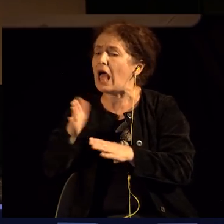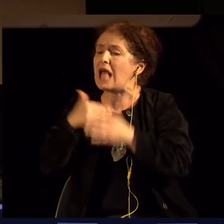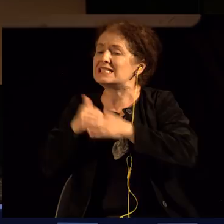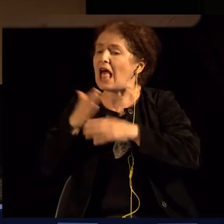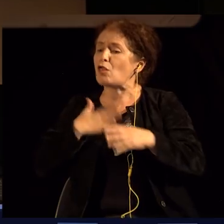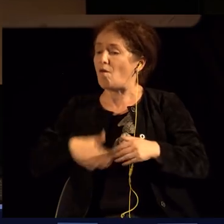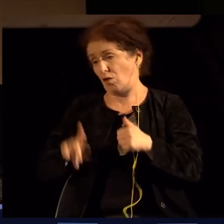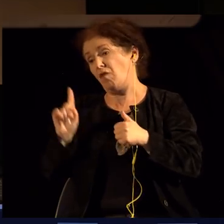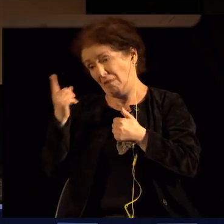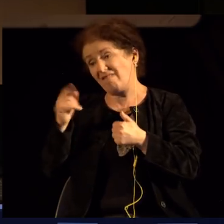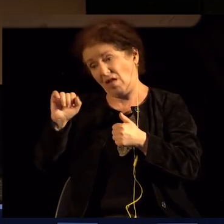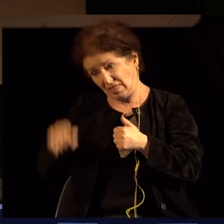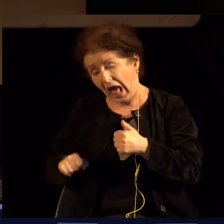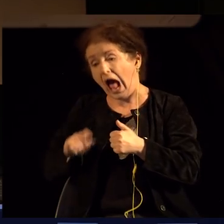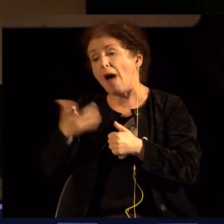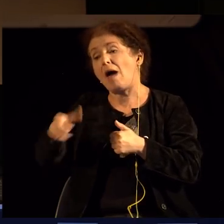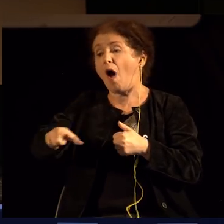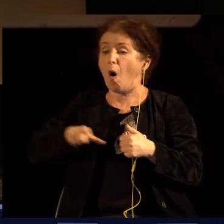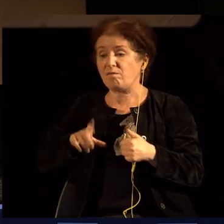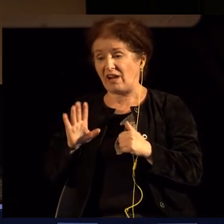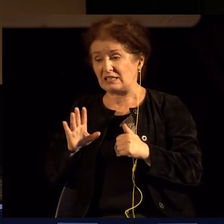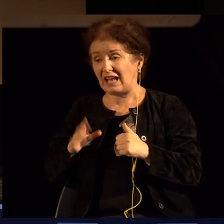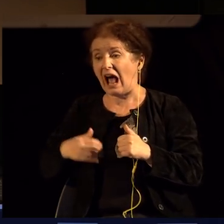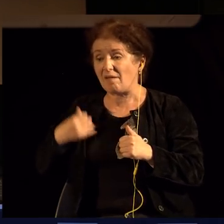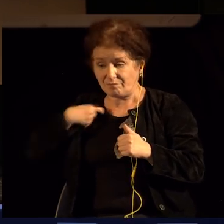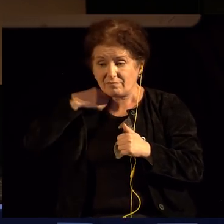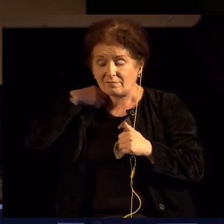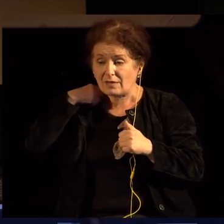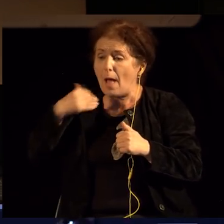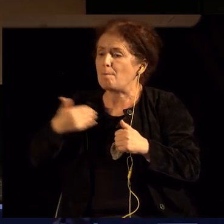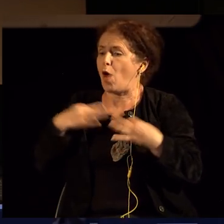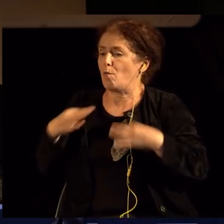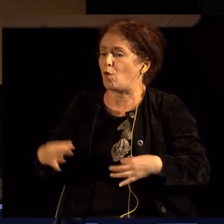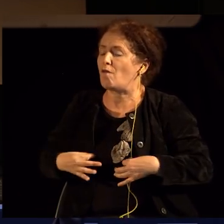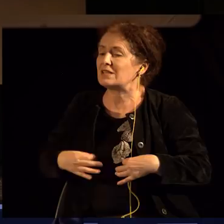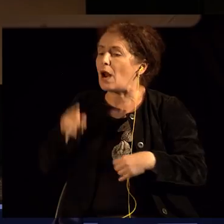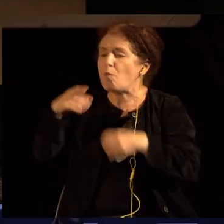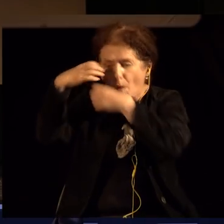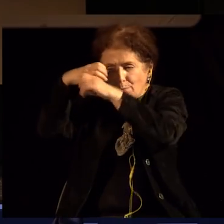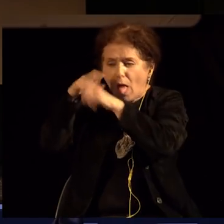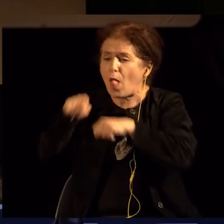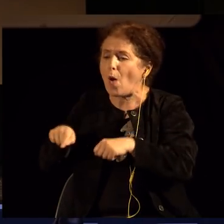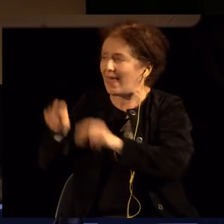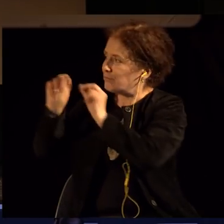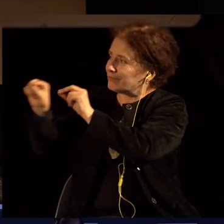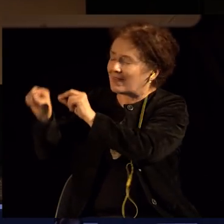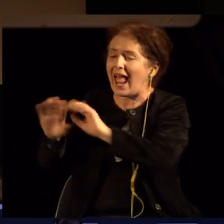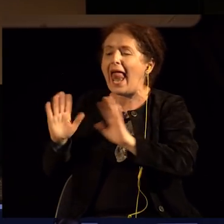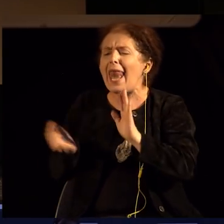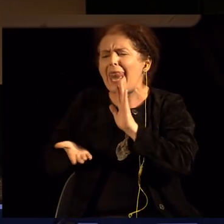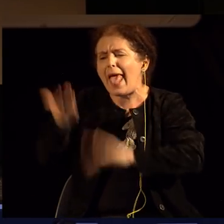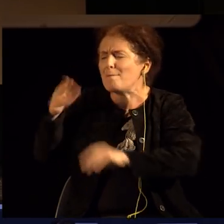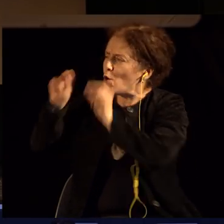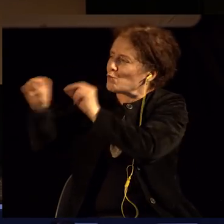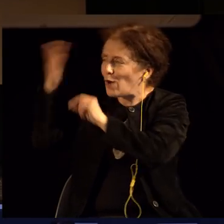And to cut my biology teacher a little bit of slack, he did his best, I'm sure he did. It's not